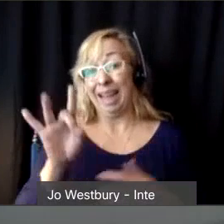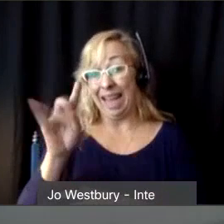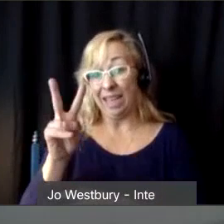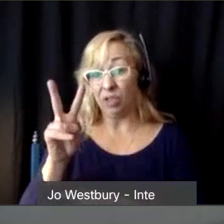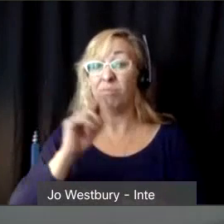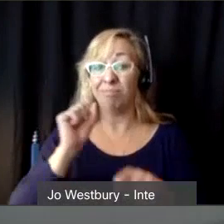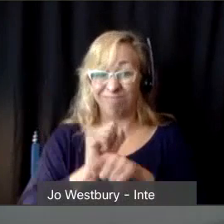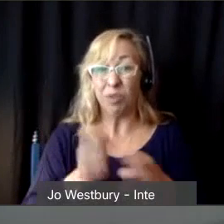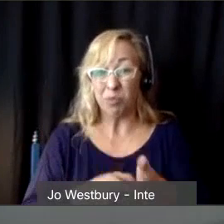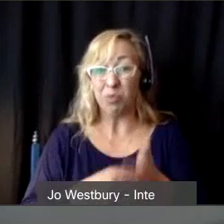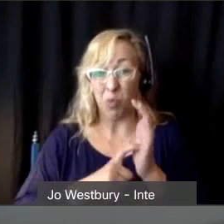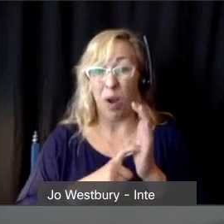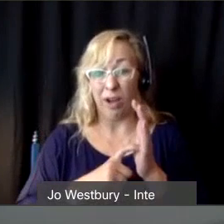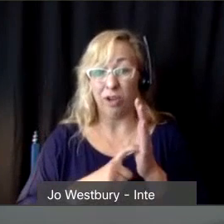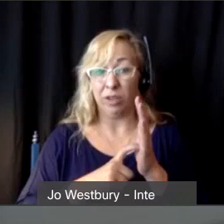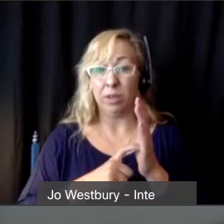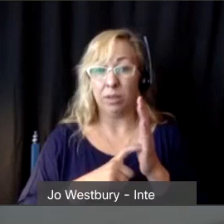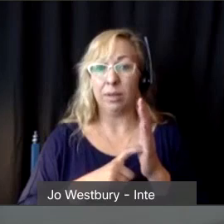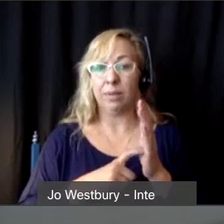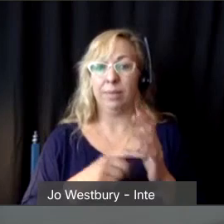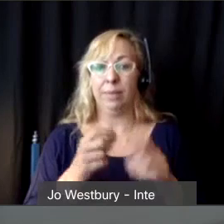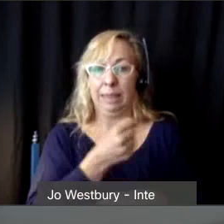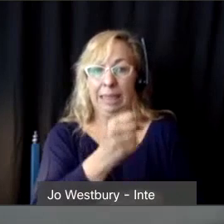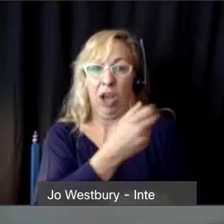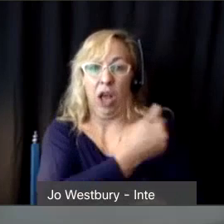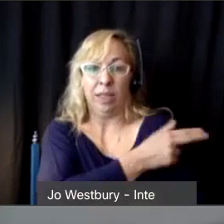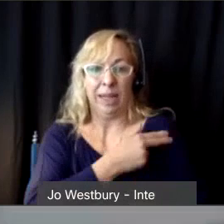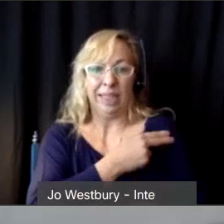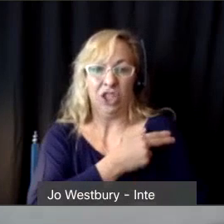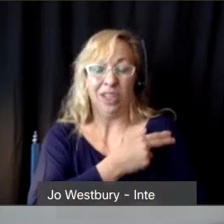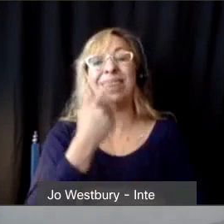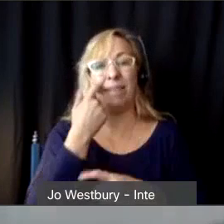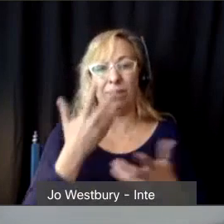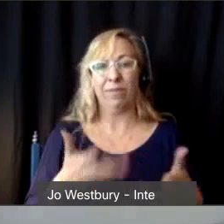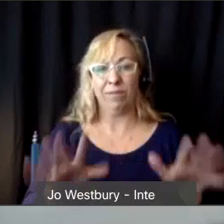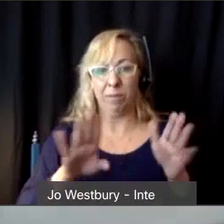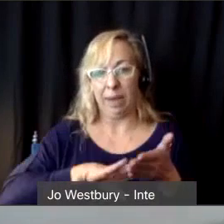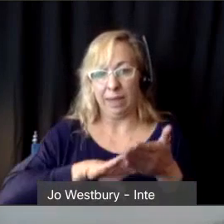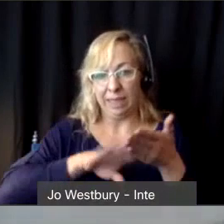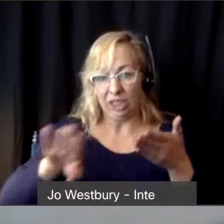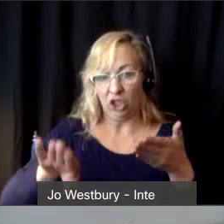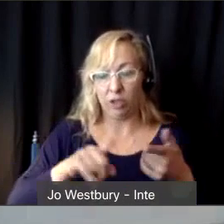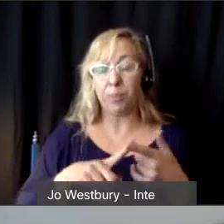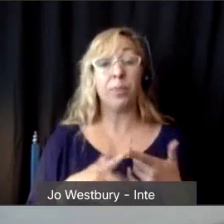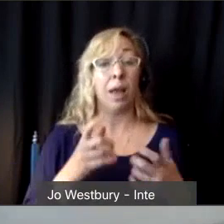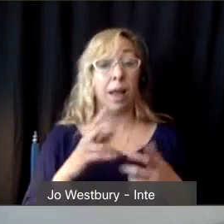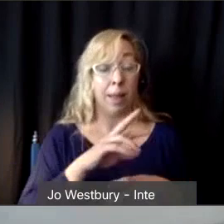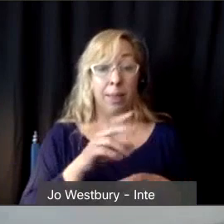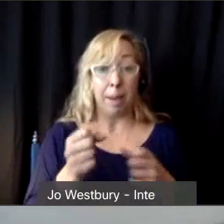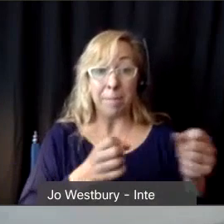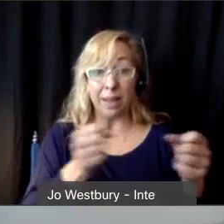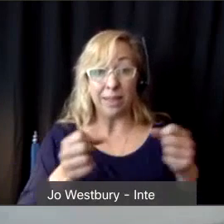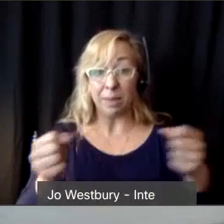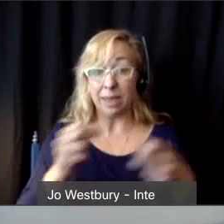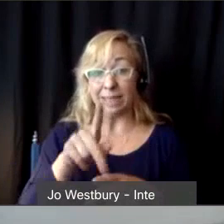and had been subsequently discharged from the hospital. In terms of placement type, we have